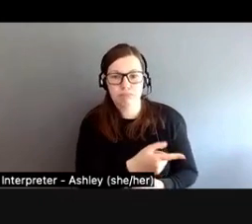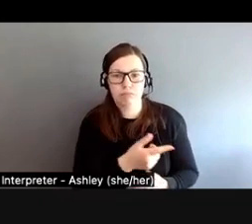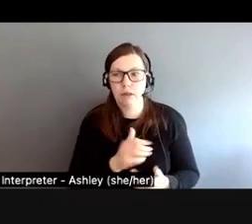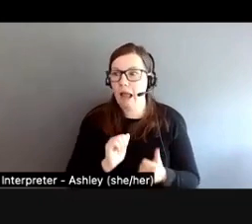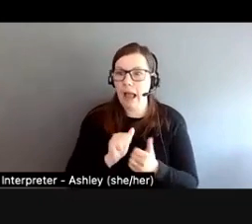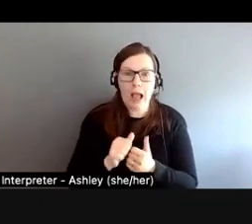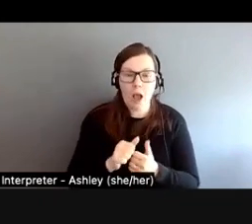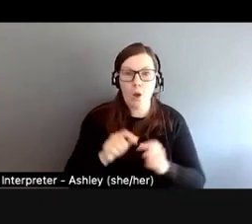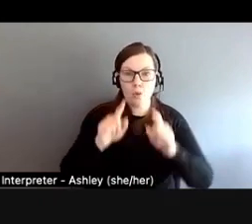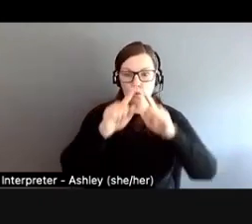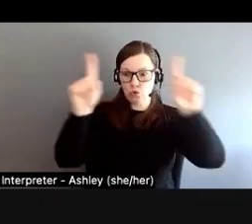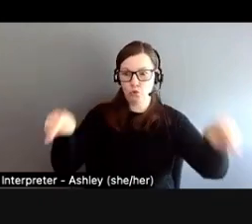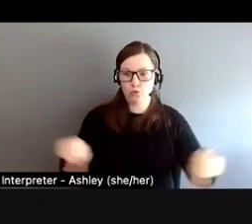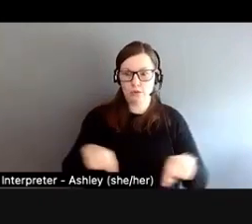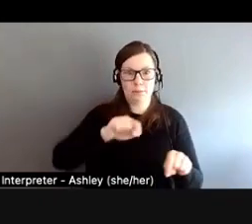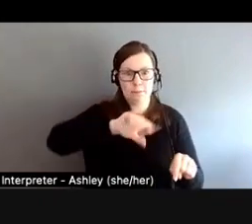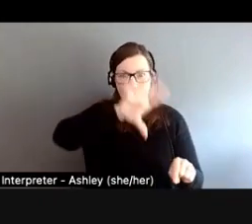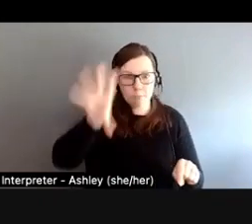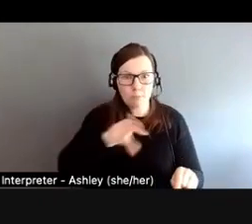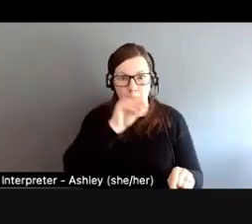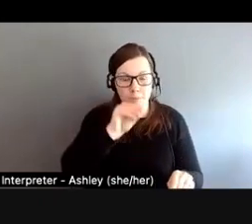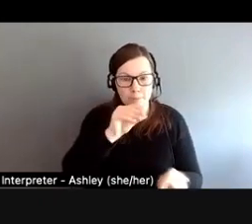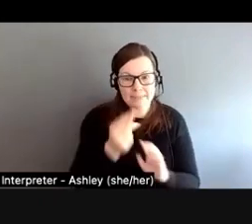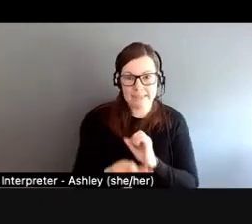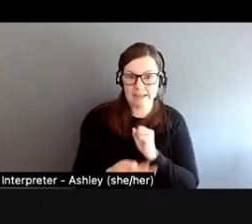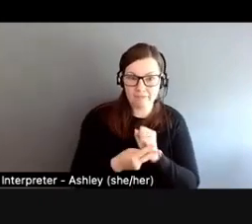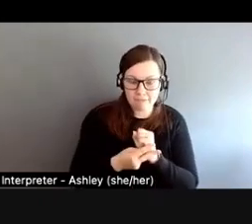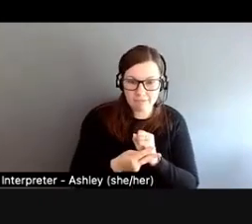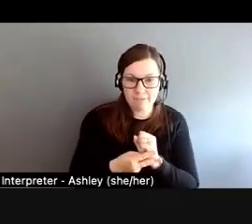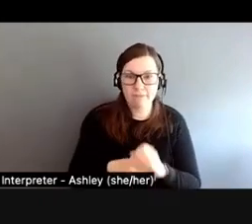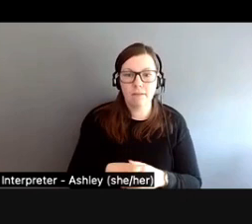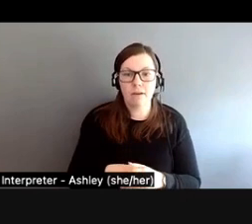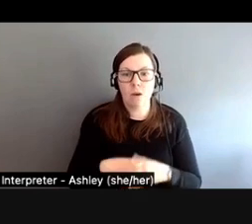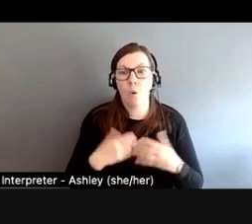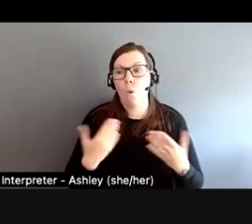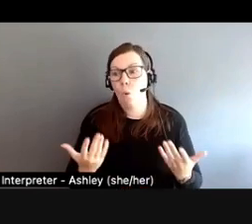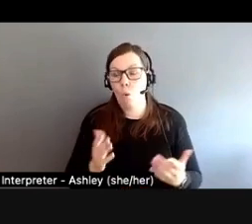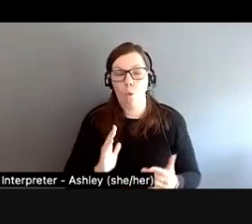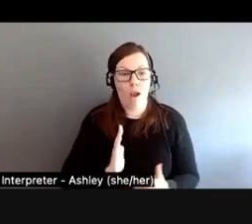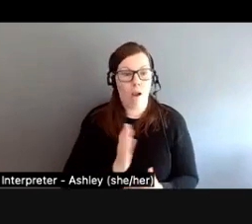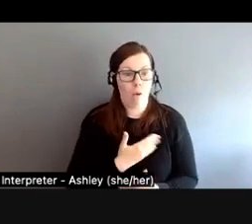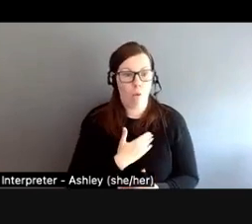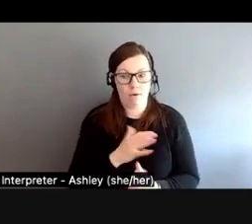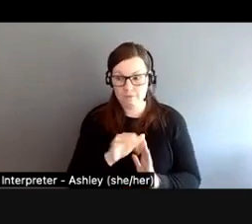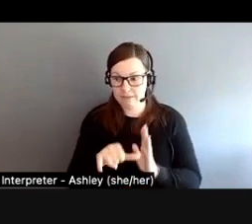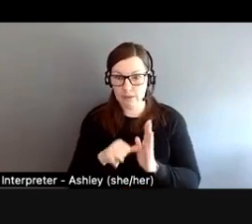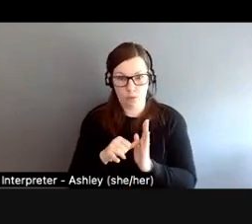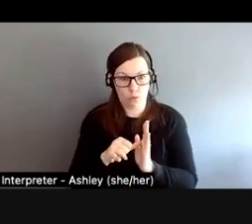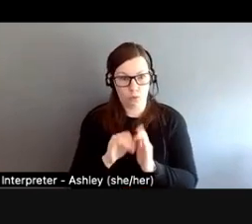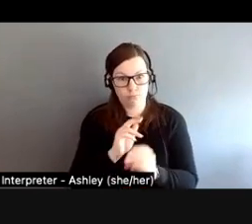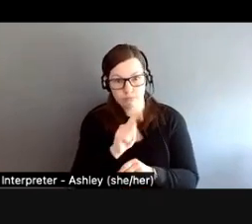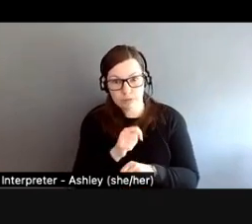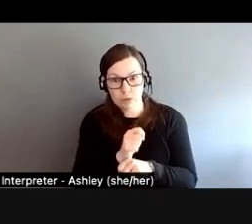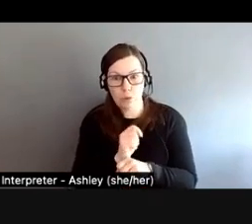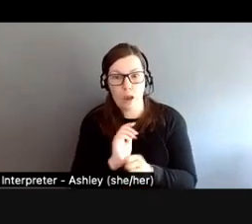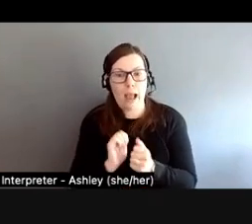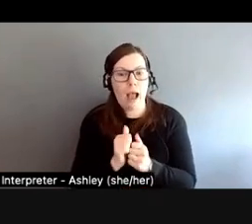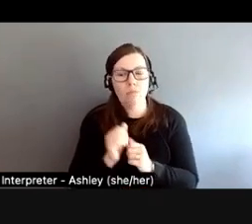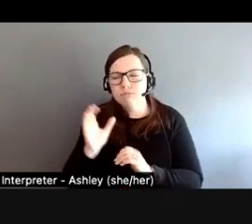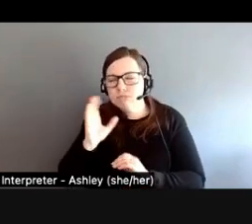search the videos that we created by title, how to search